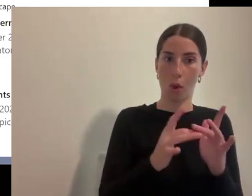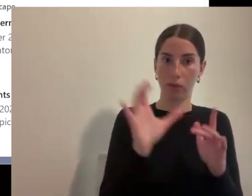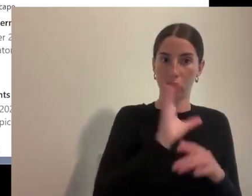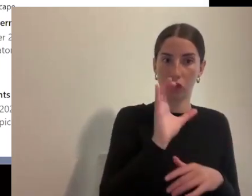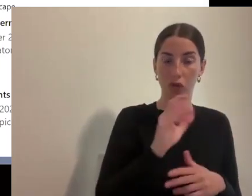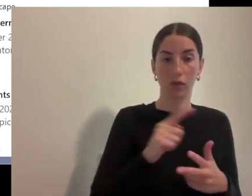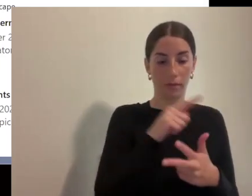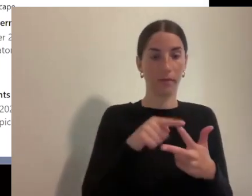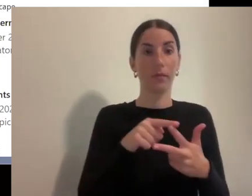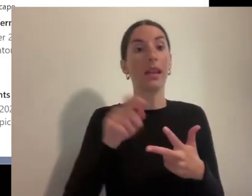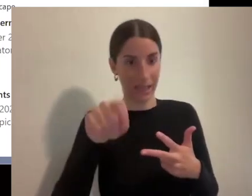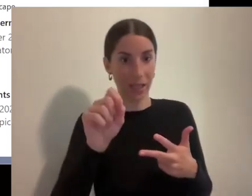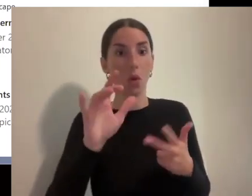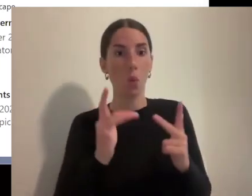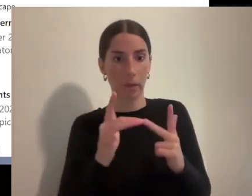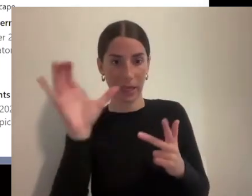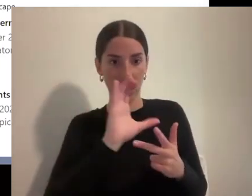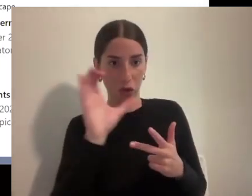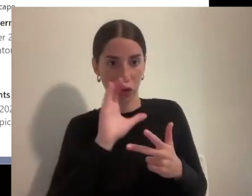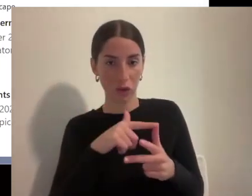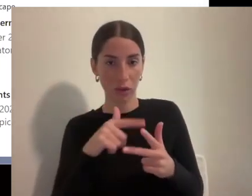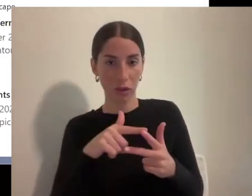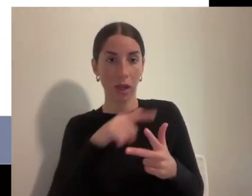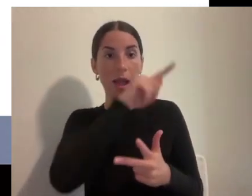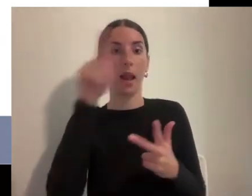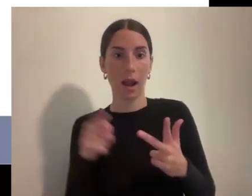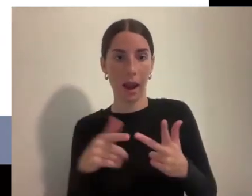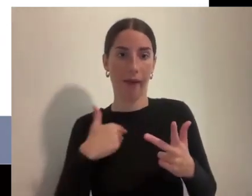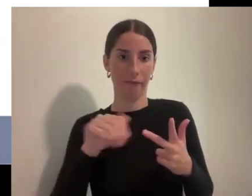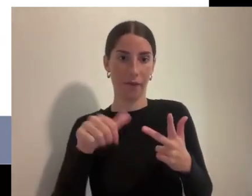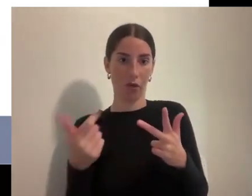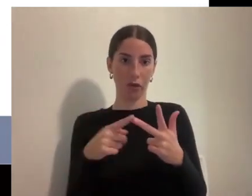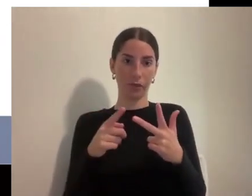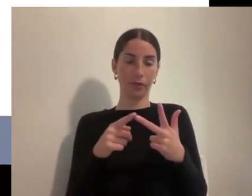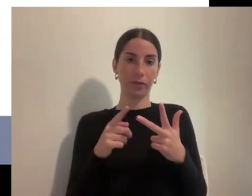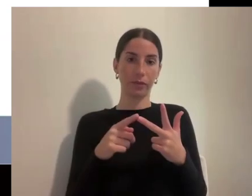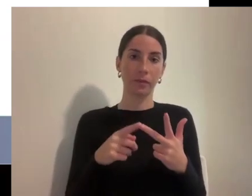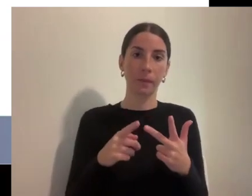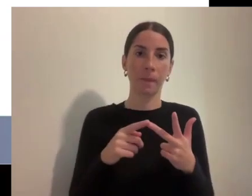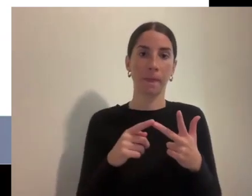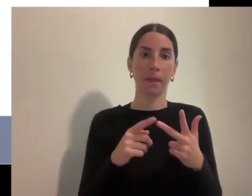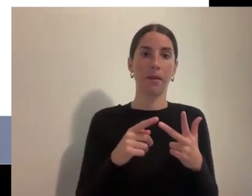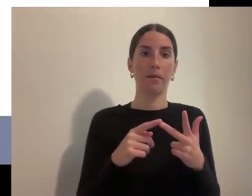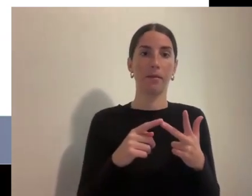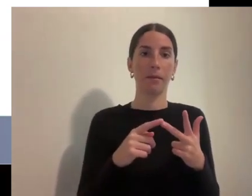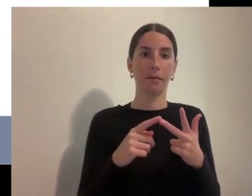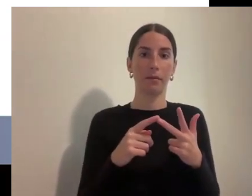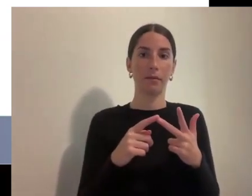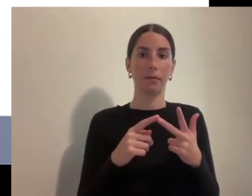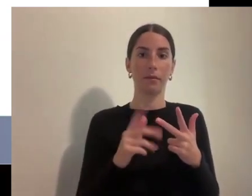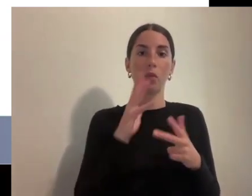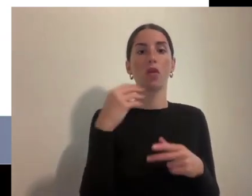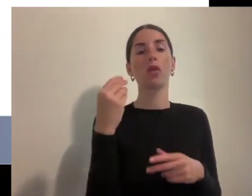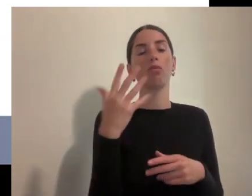you enable by clicking that button. And then there is another mode. And for this one, I'm going to go to the